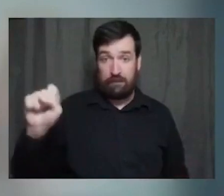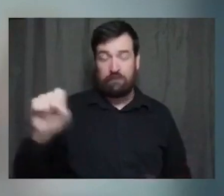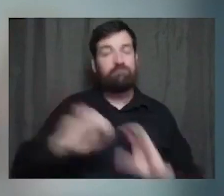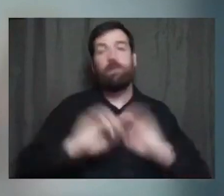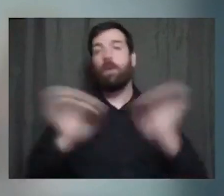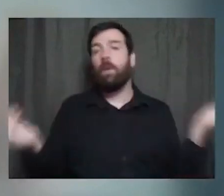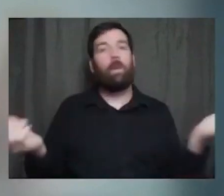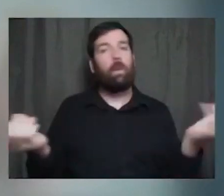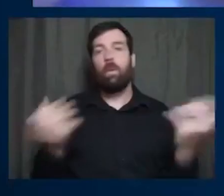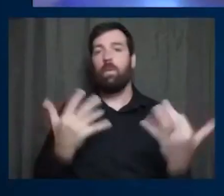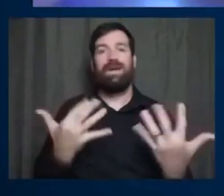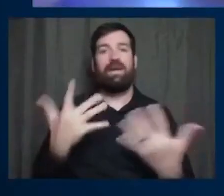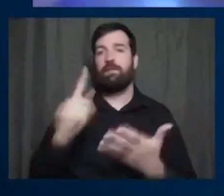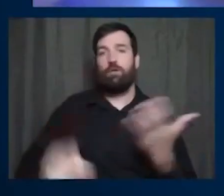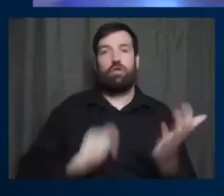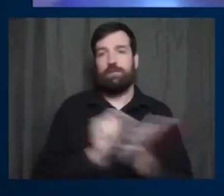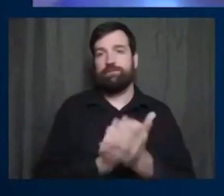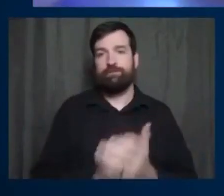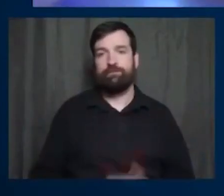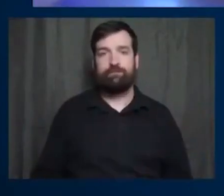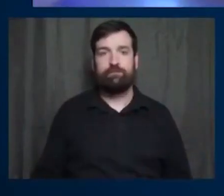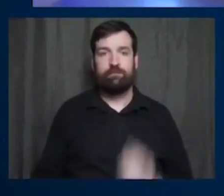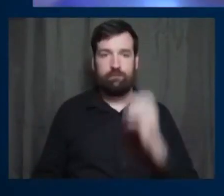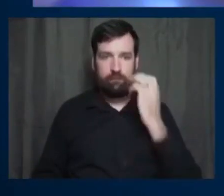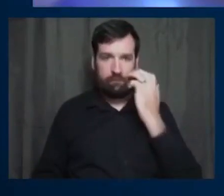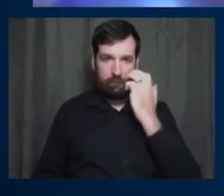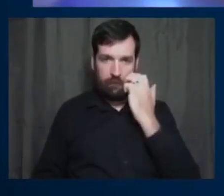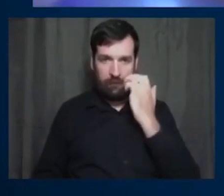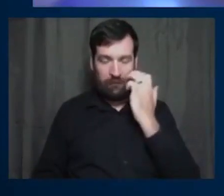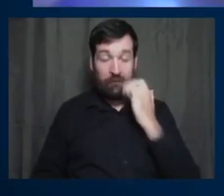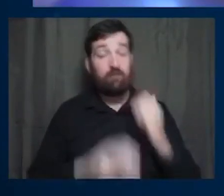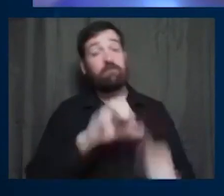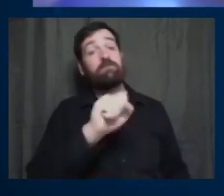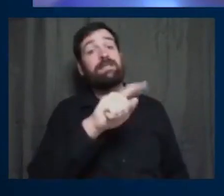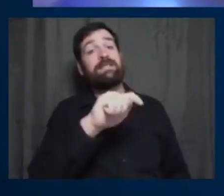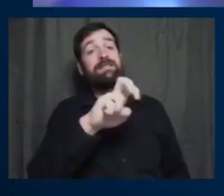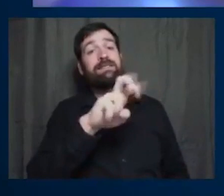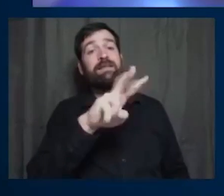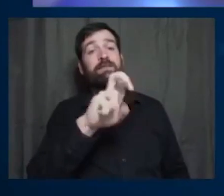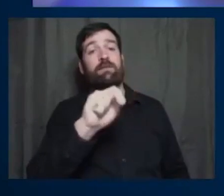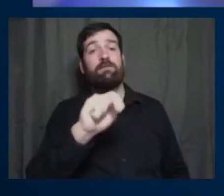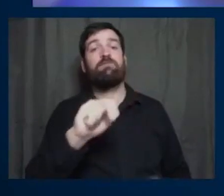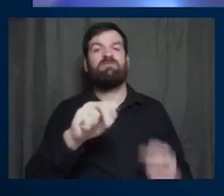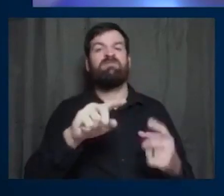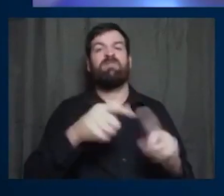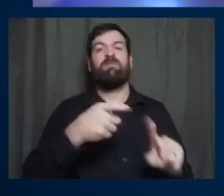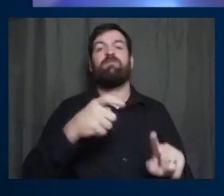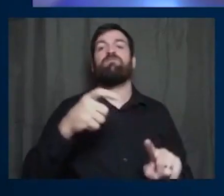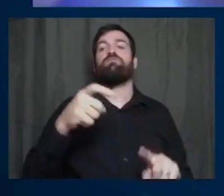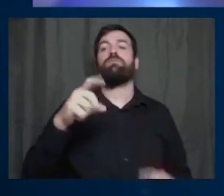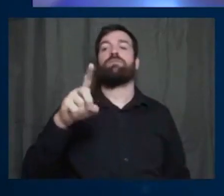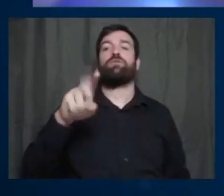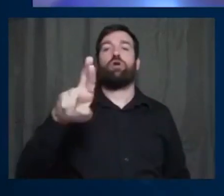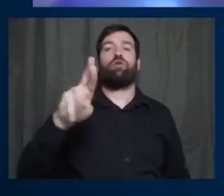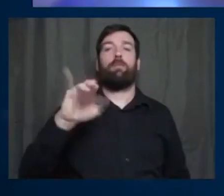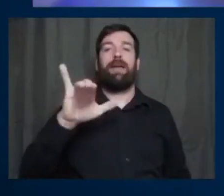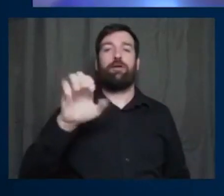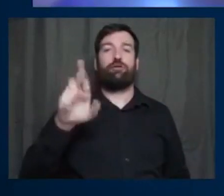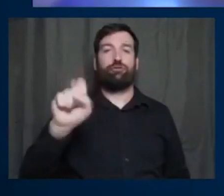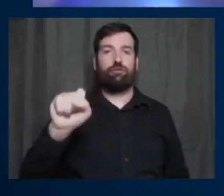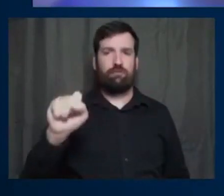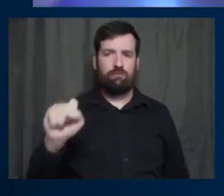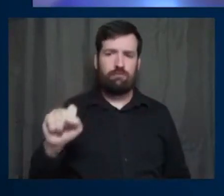deferral. Okay. All right, the next question is for Stephen, and this is for Dr. Myers. Isn't the risk of COVID greater for